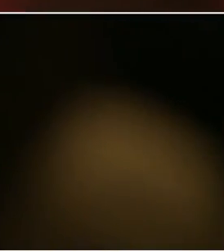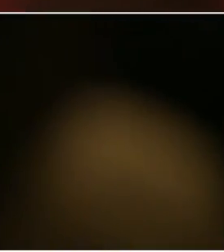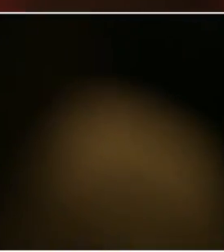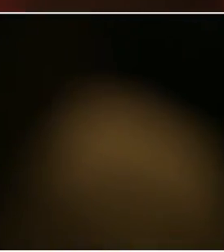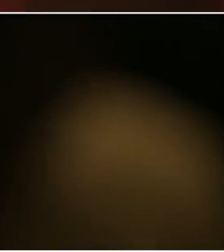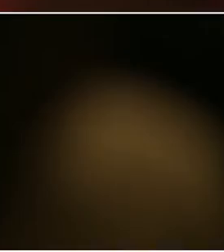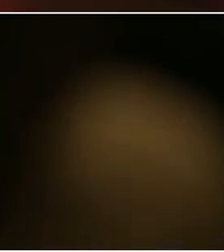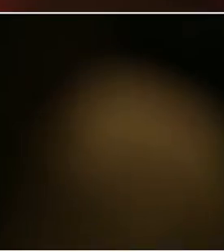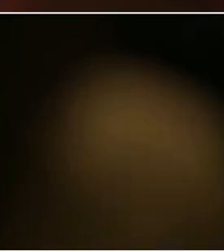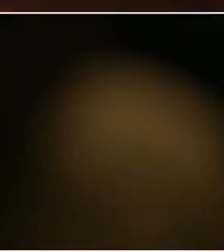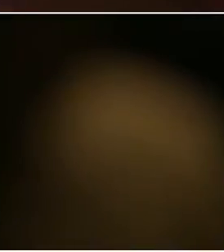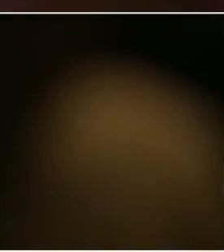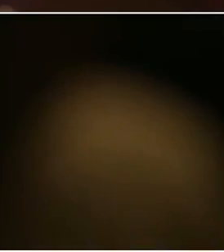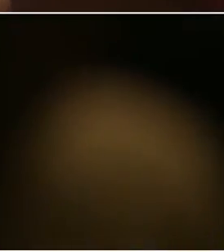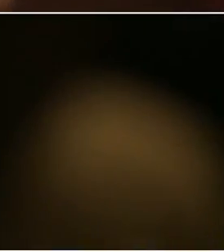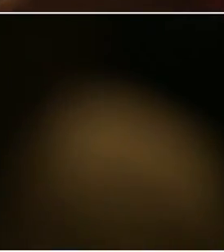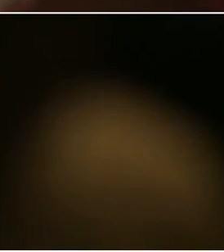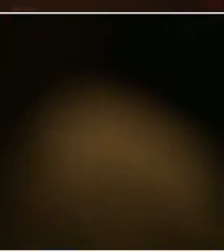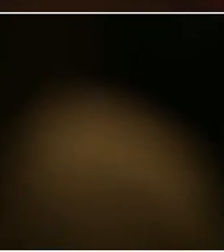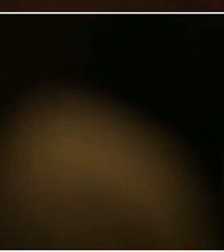Yeah.